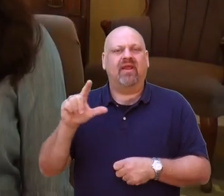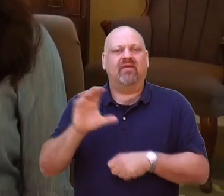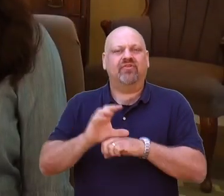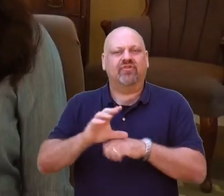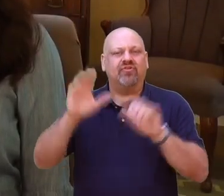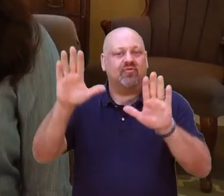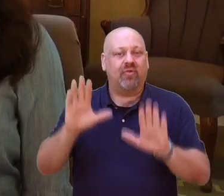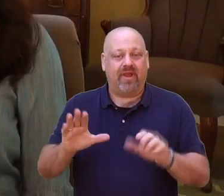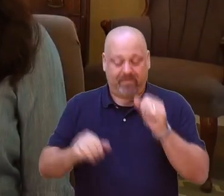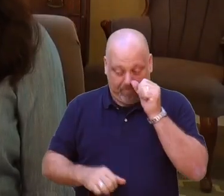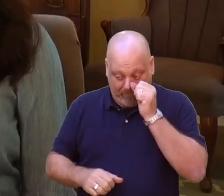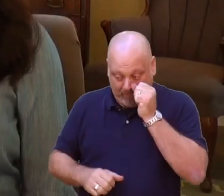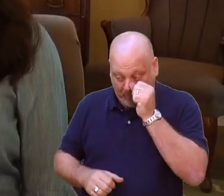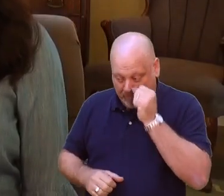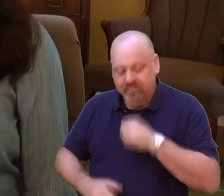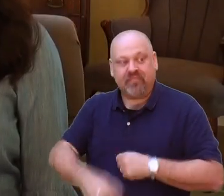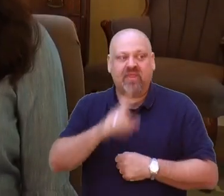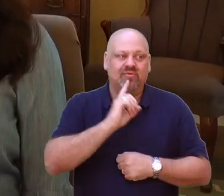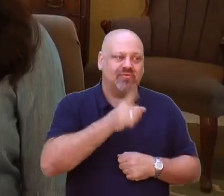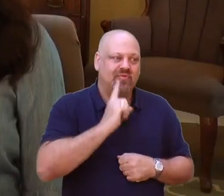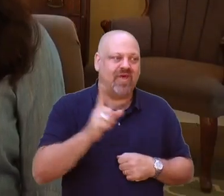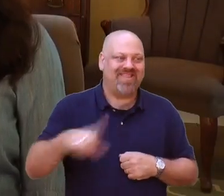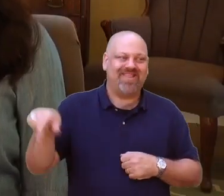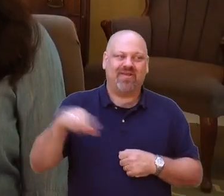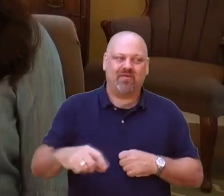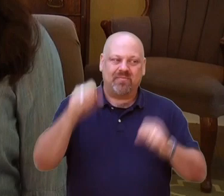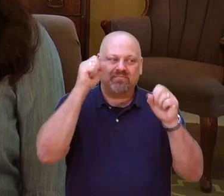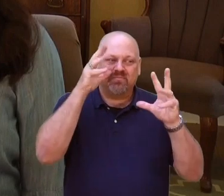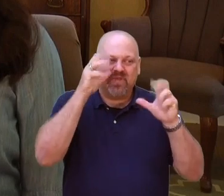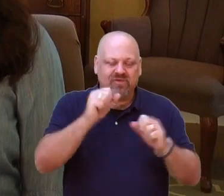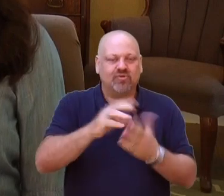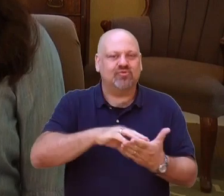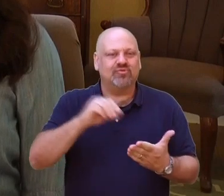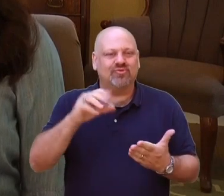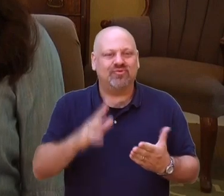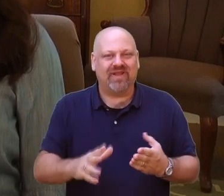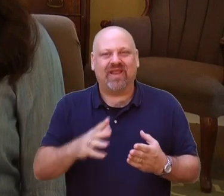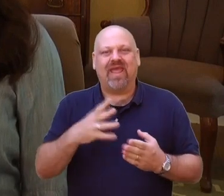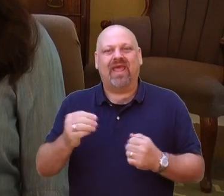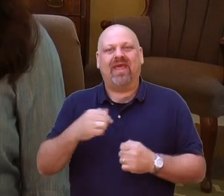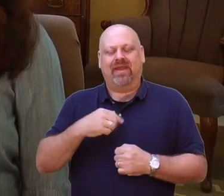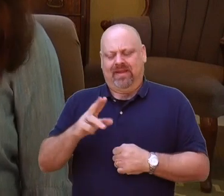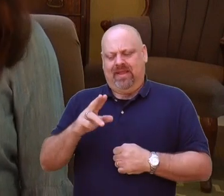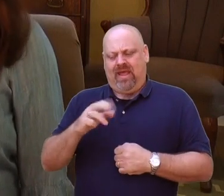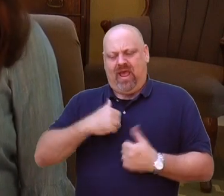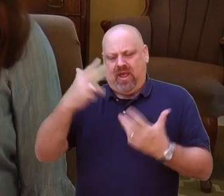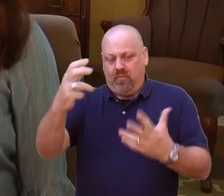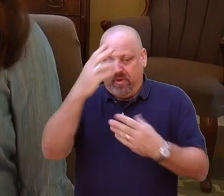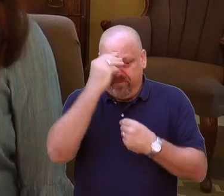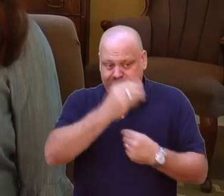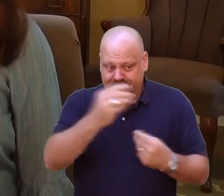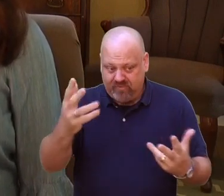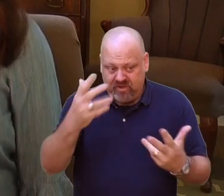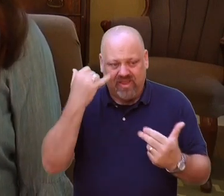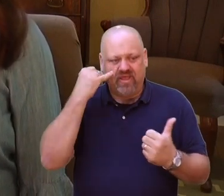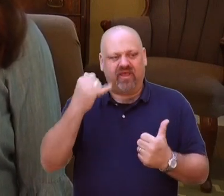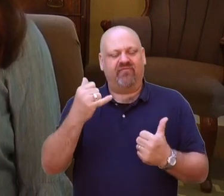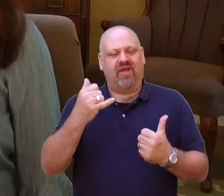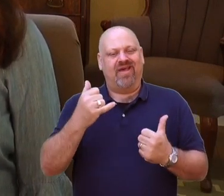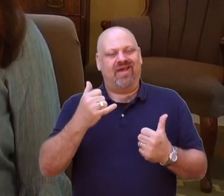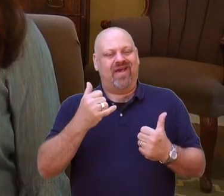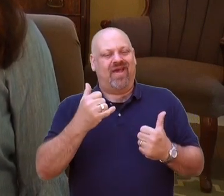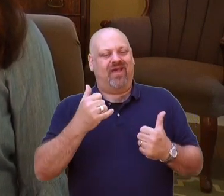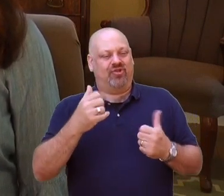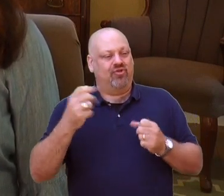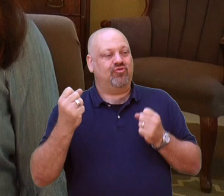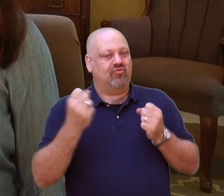these students. They've worked so hard for this, and they really make Radiant Life Church great. They do. They are